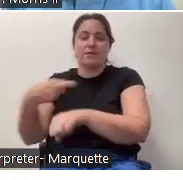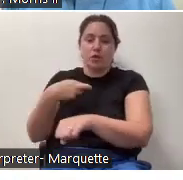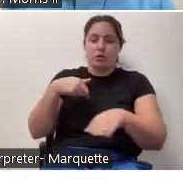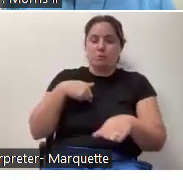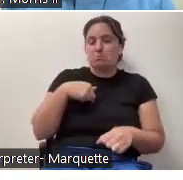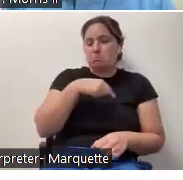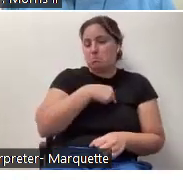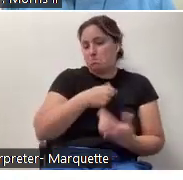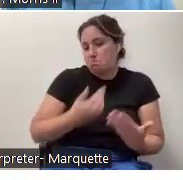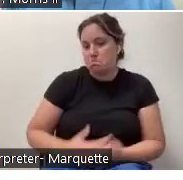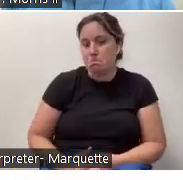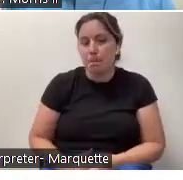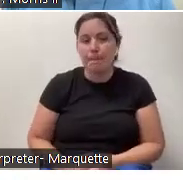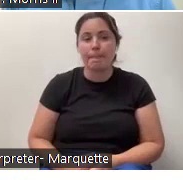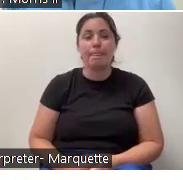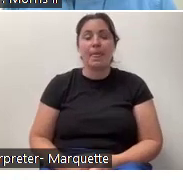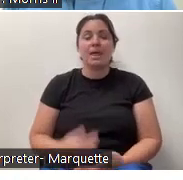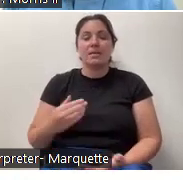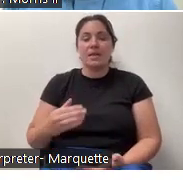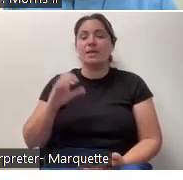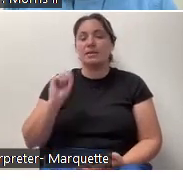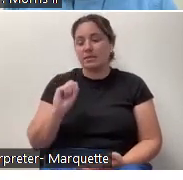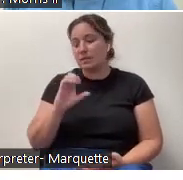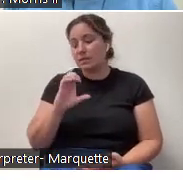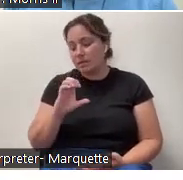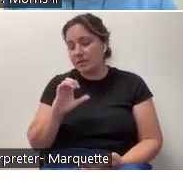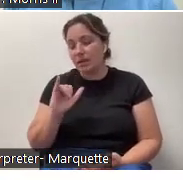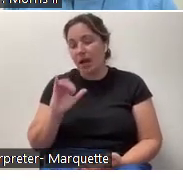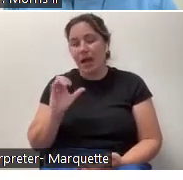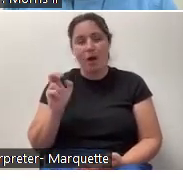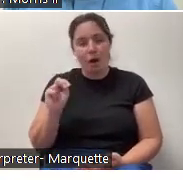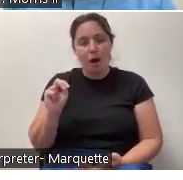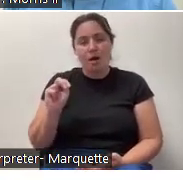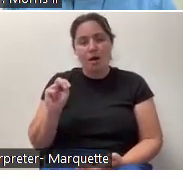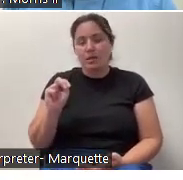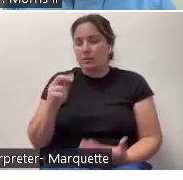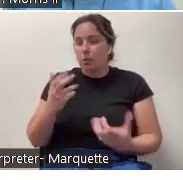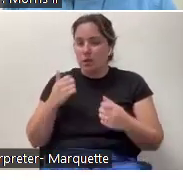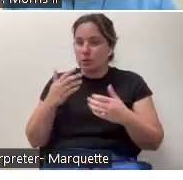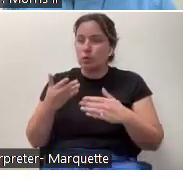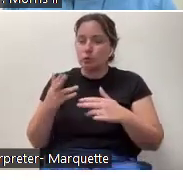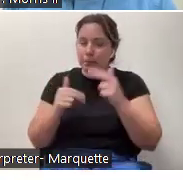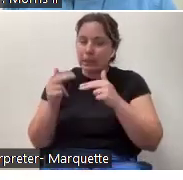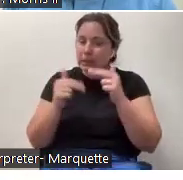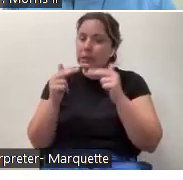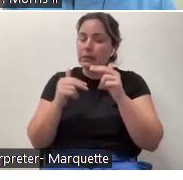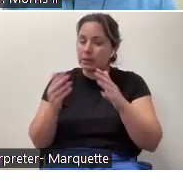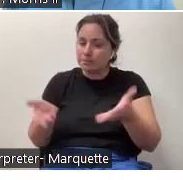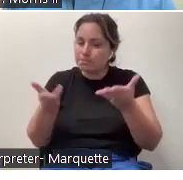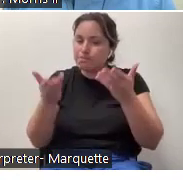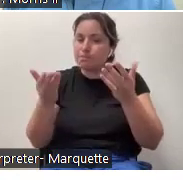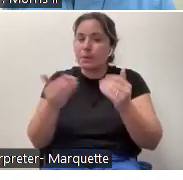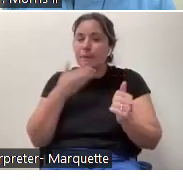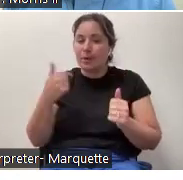something that Cyan is looking to keep building as we move throughout this program. So part of my role is to be building